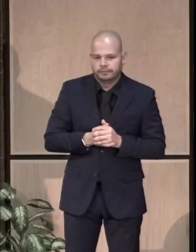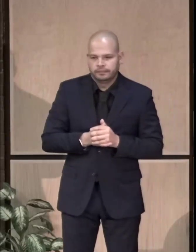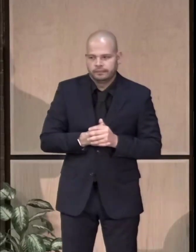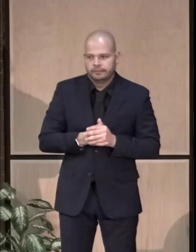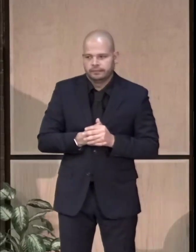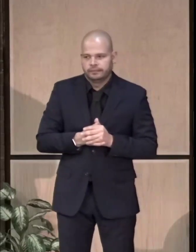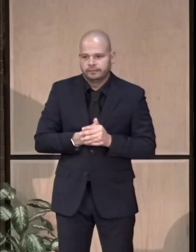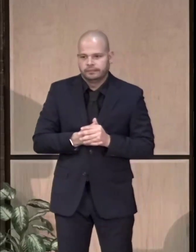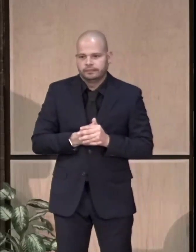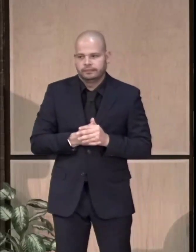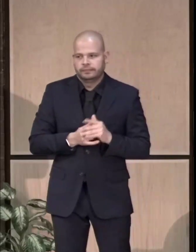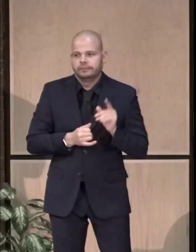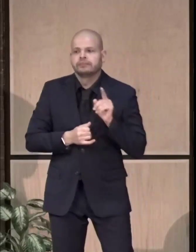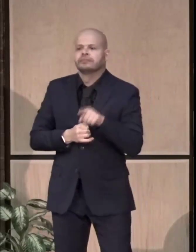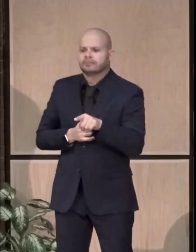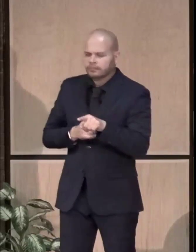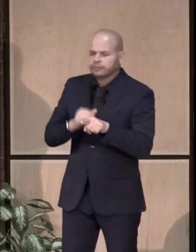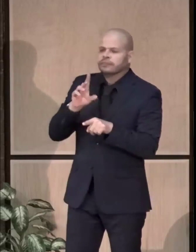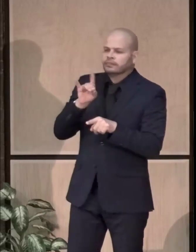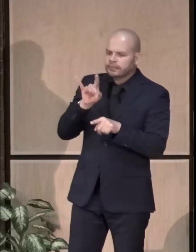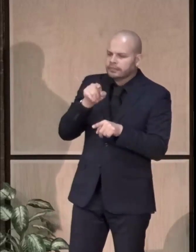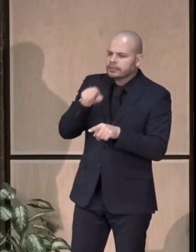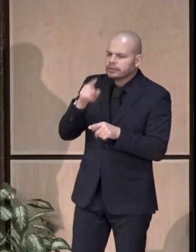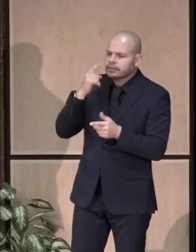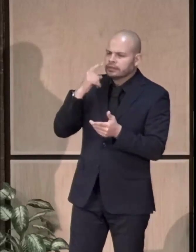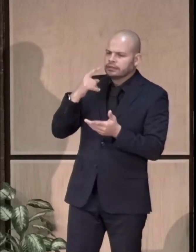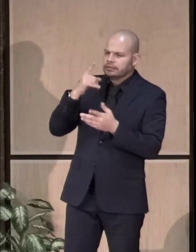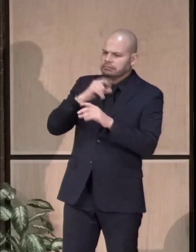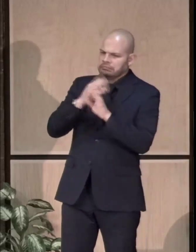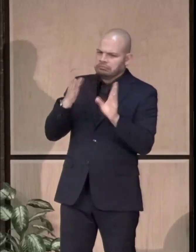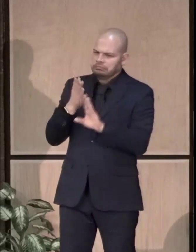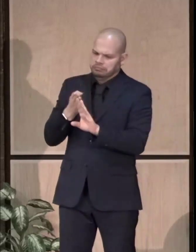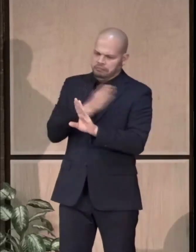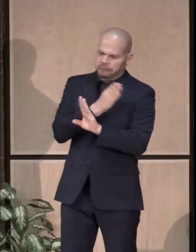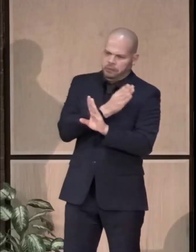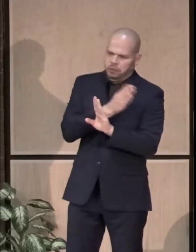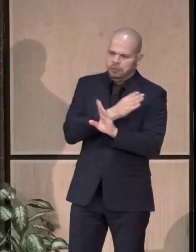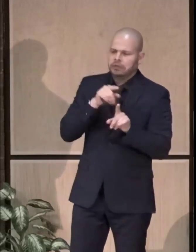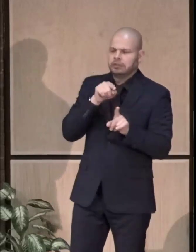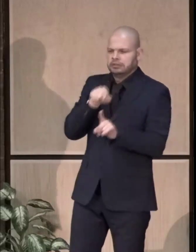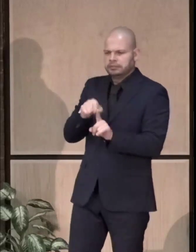we touched on this a little bit last session, but at the top in section six,